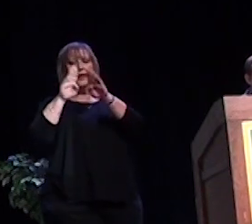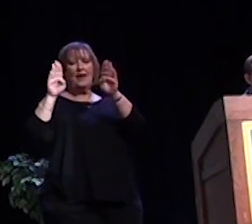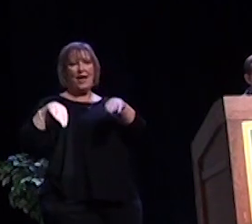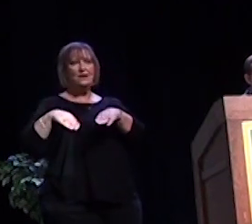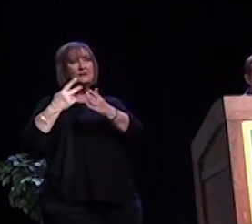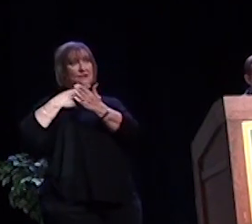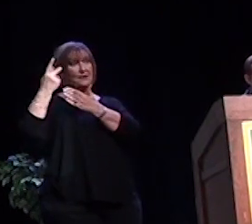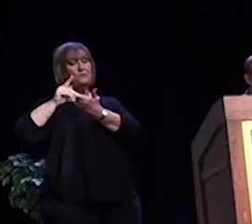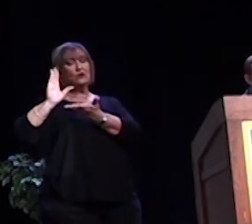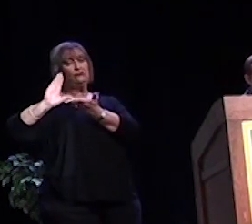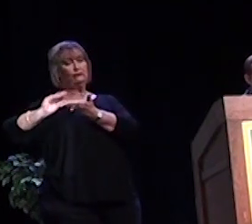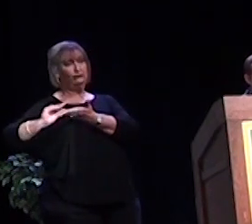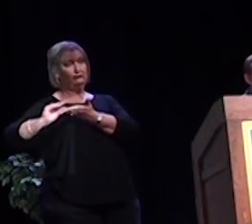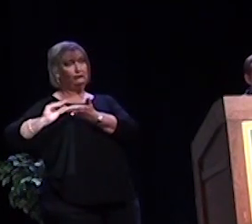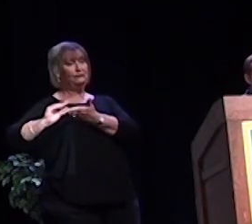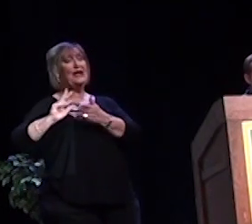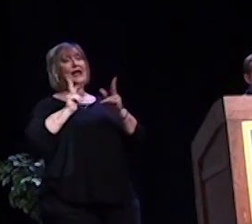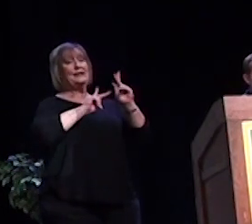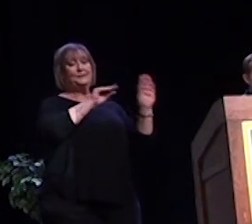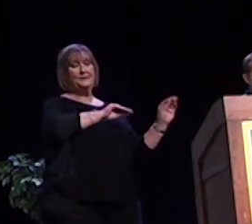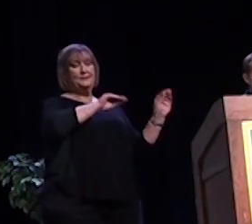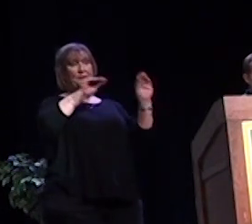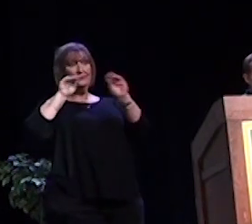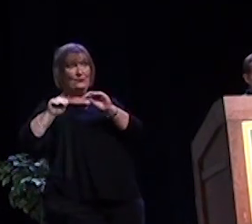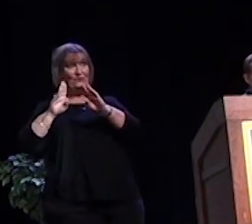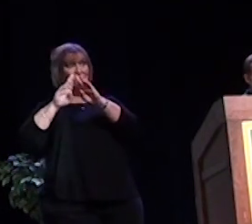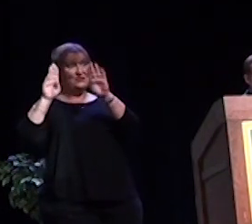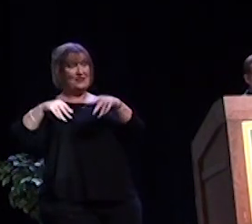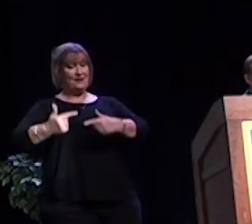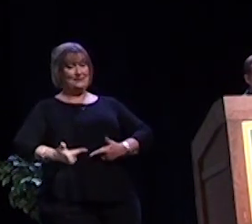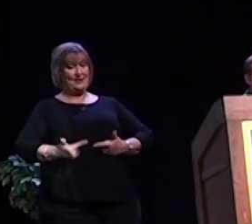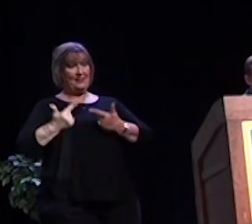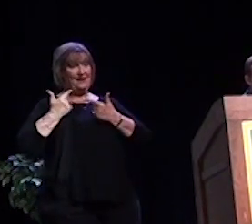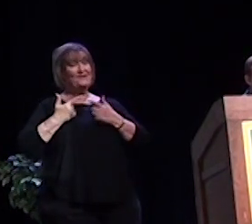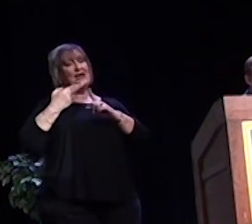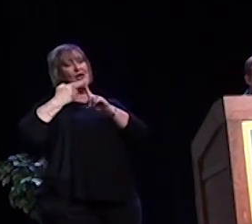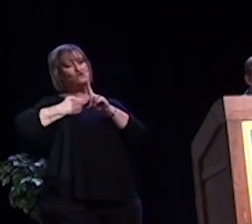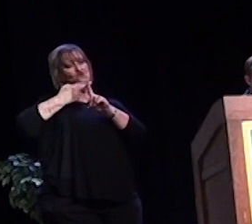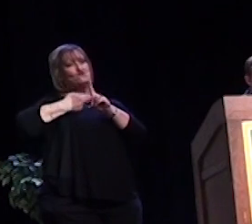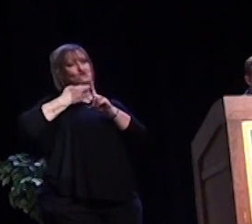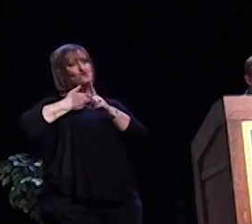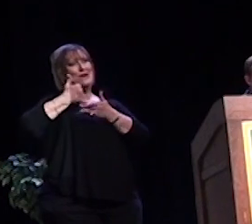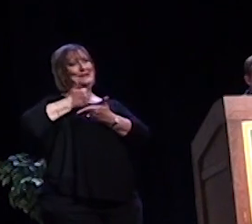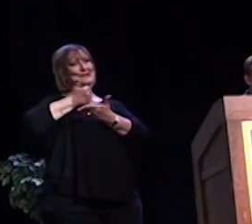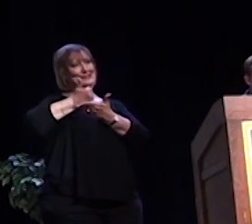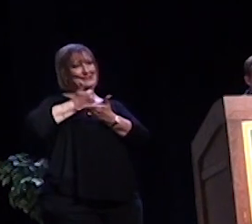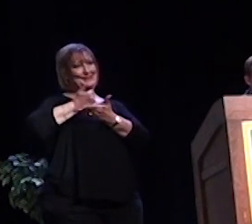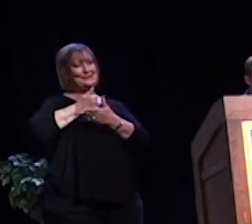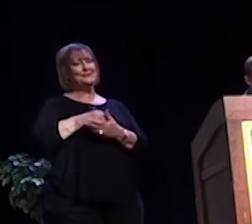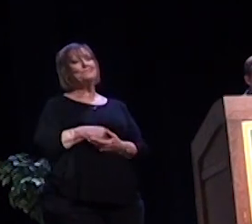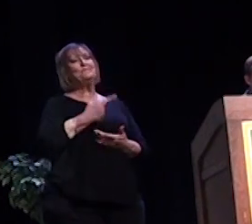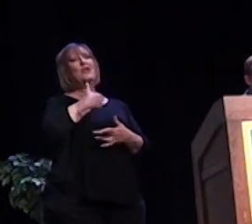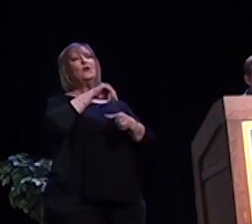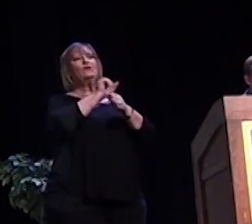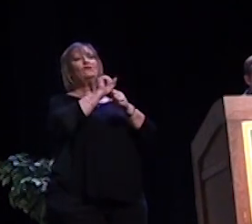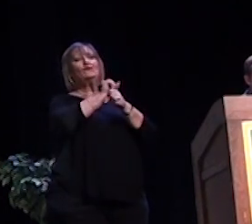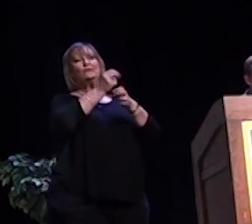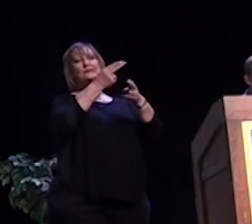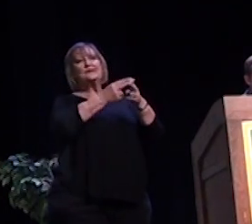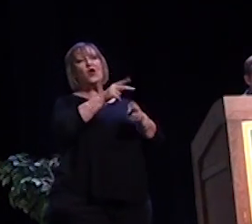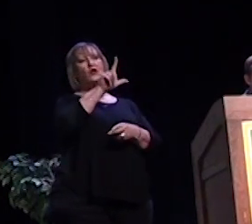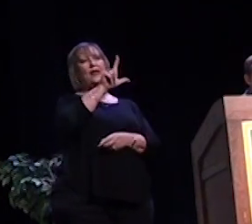and implemented homeowner-occupied and rental rehabilitation programs. Lori is president of LF Home Consulting and is